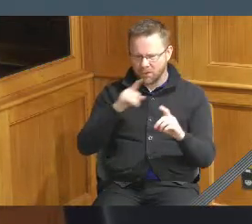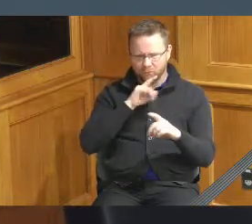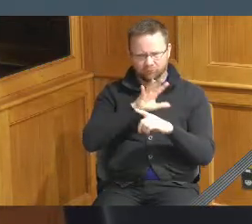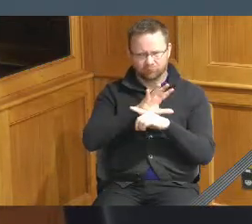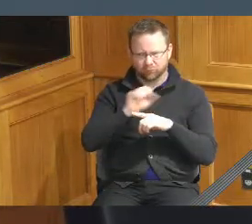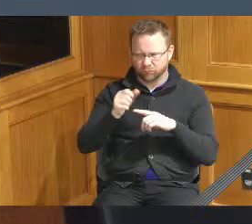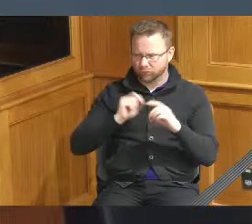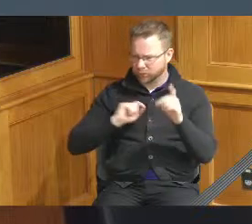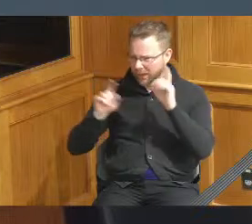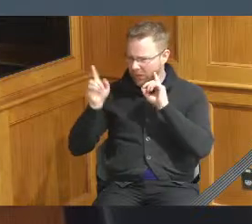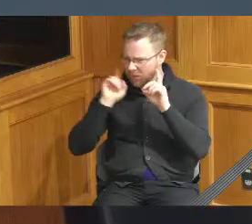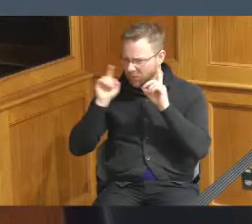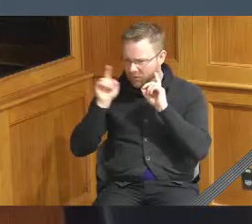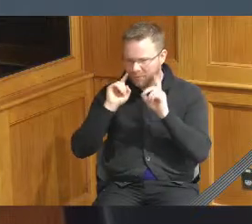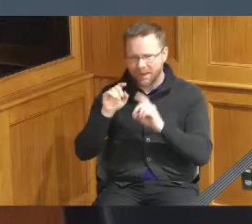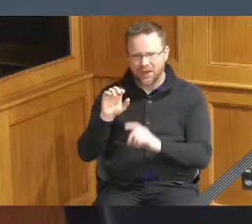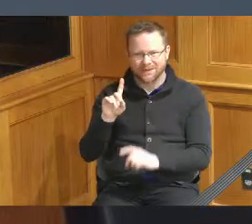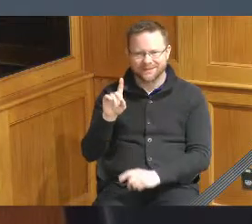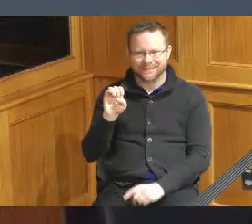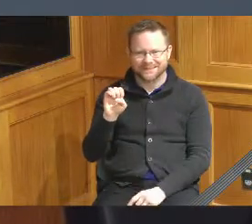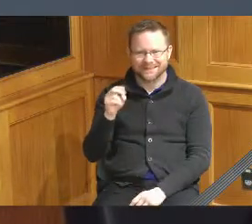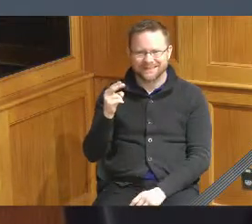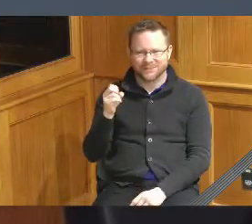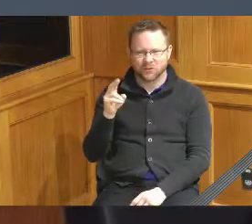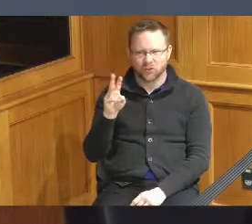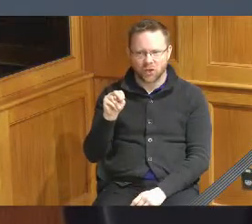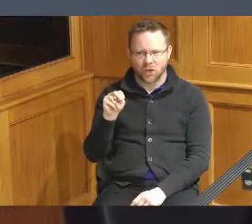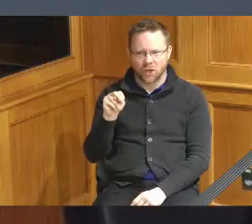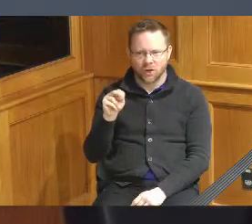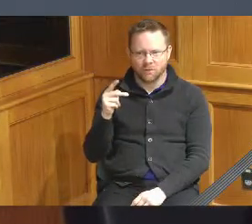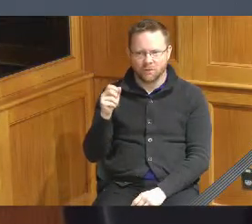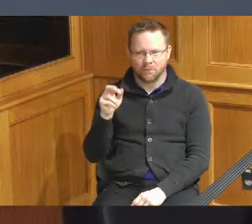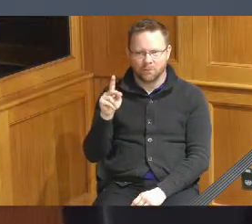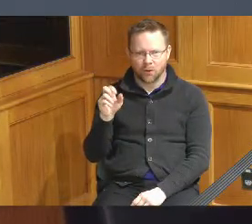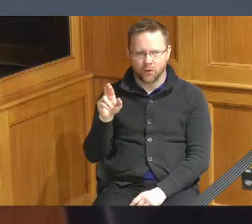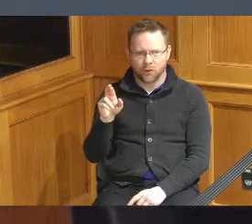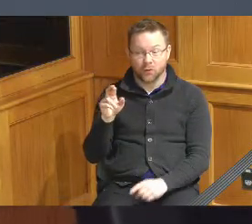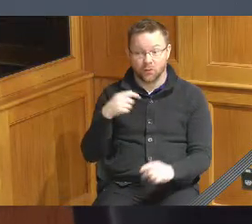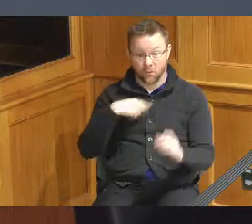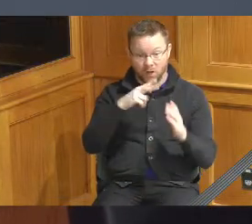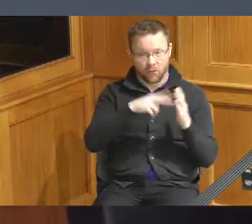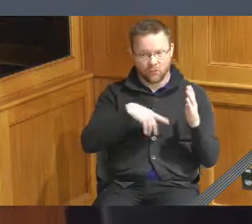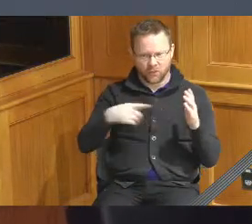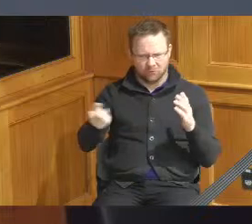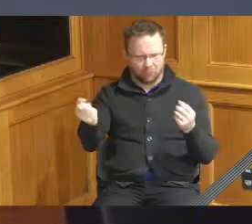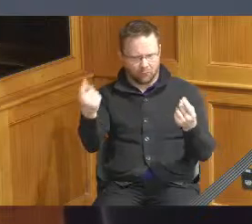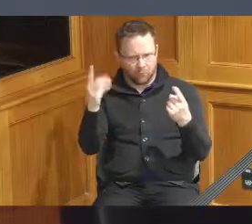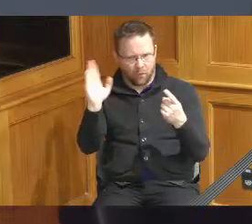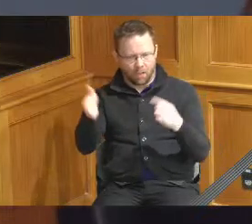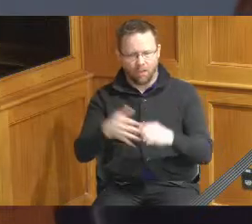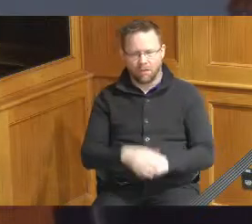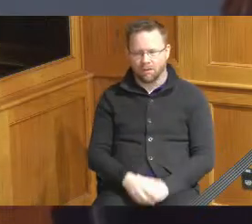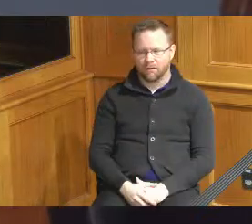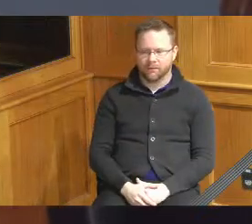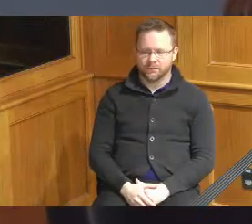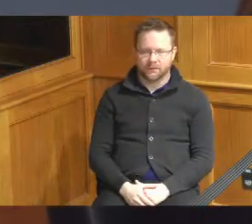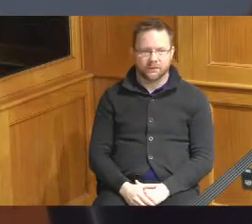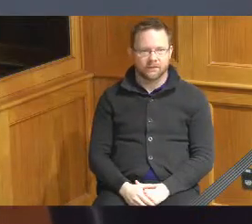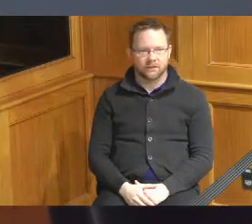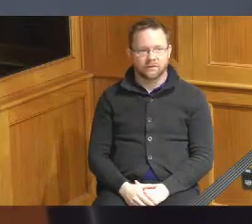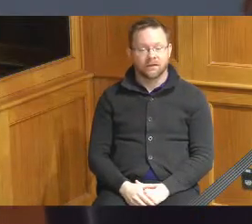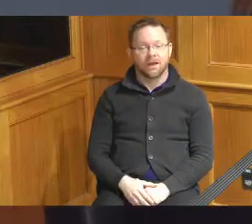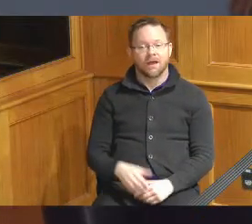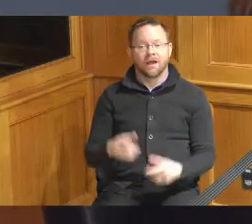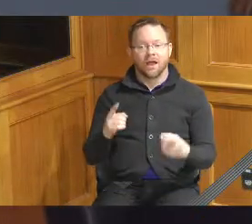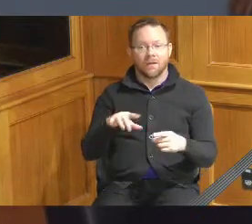when I heard about Deshaun Parker, and you'll understand why when I read this. Okay.